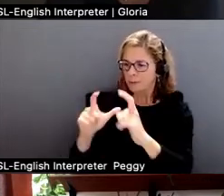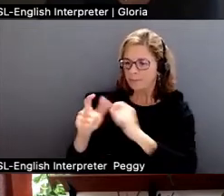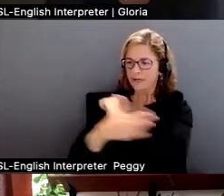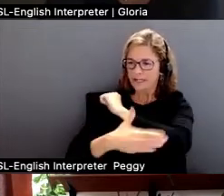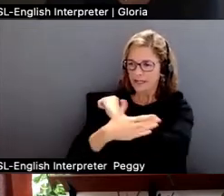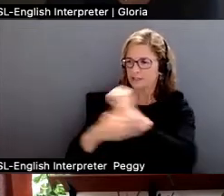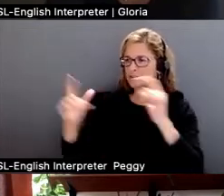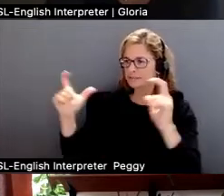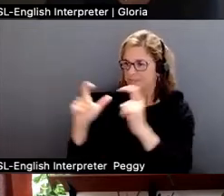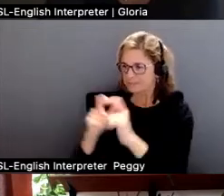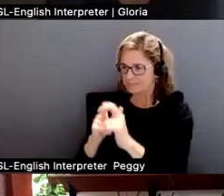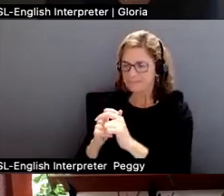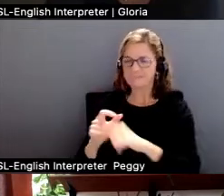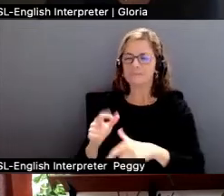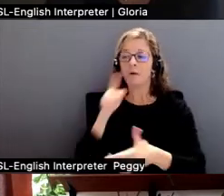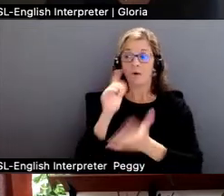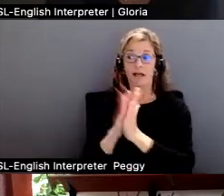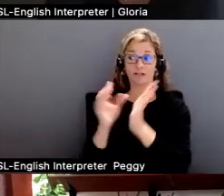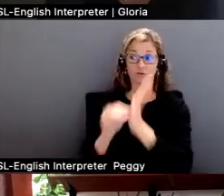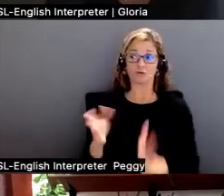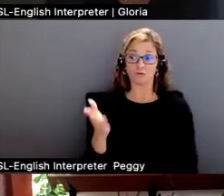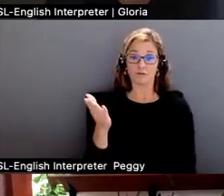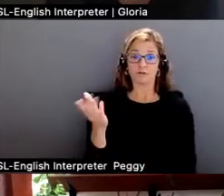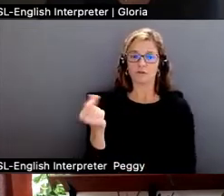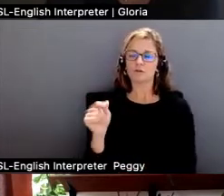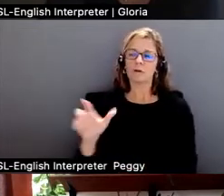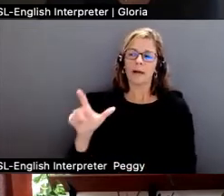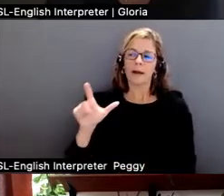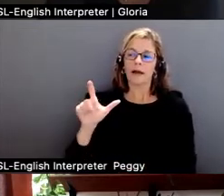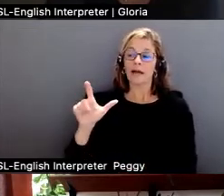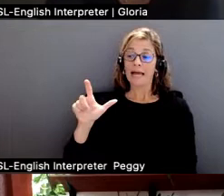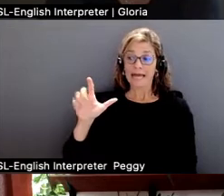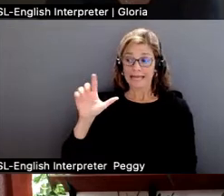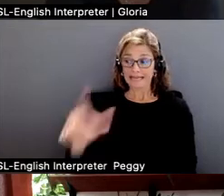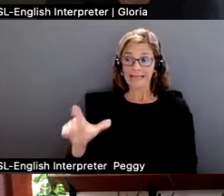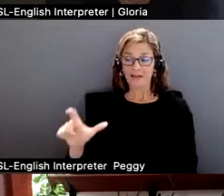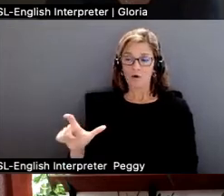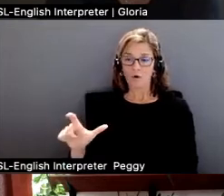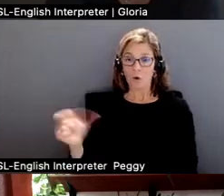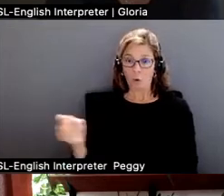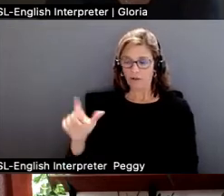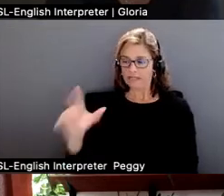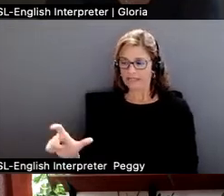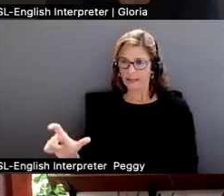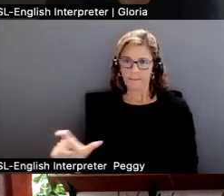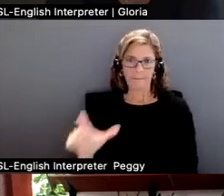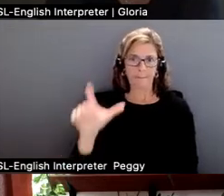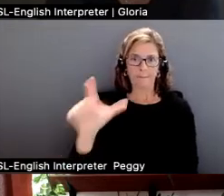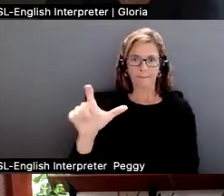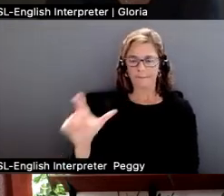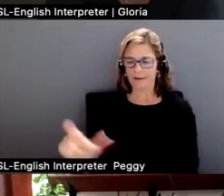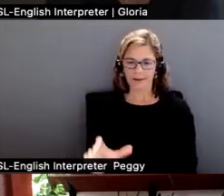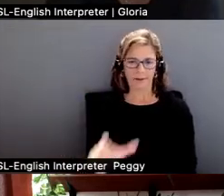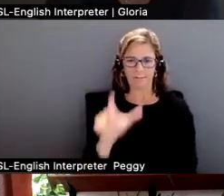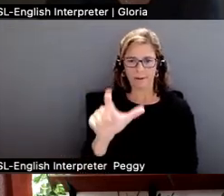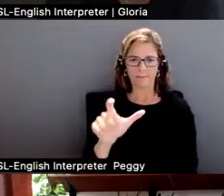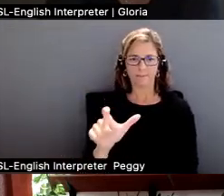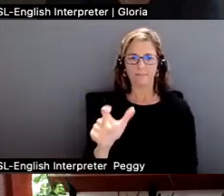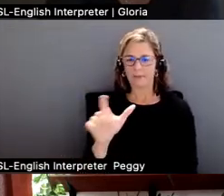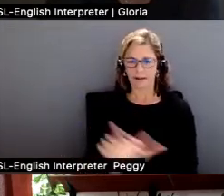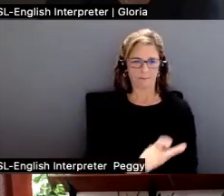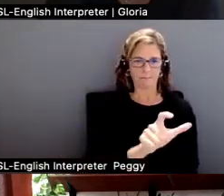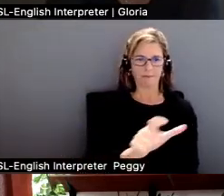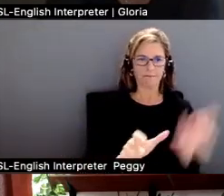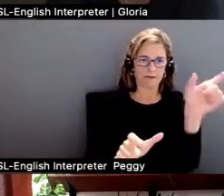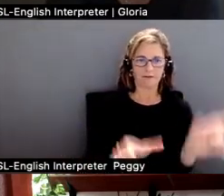will be asked to go ahead, click, hold, and drag, and put the countries in the correct